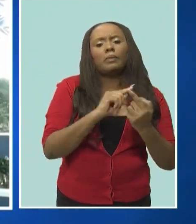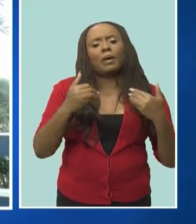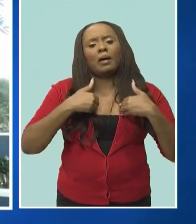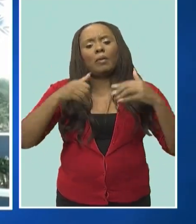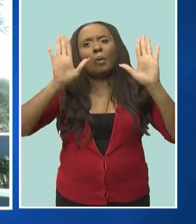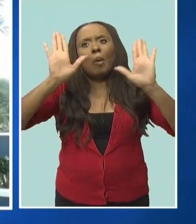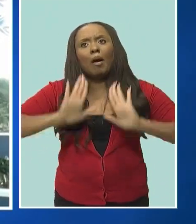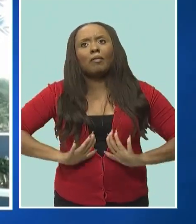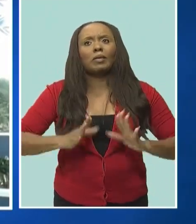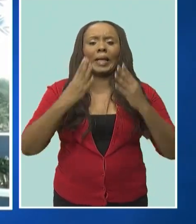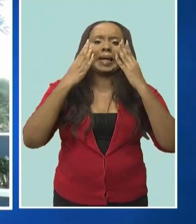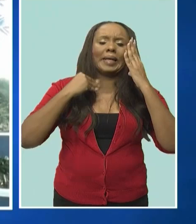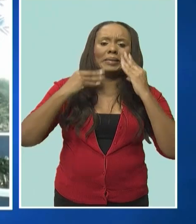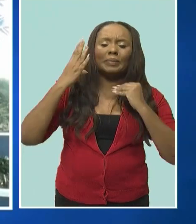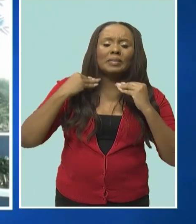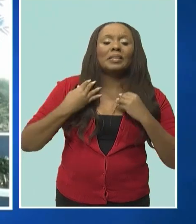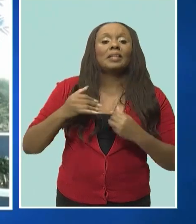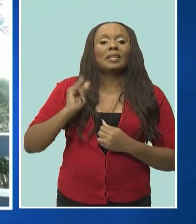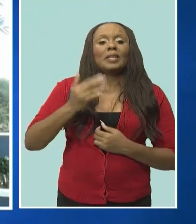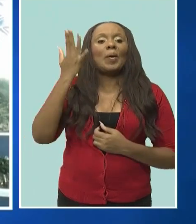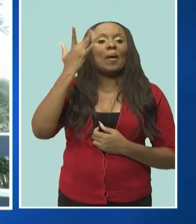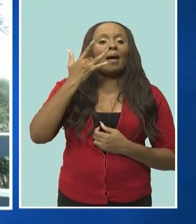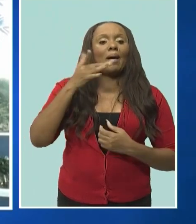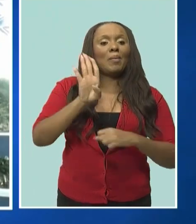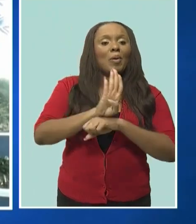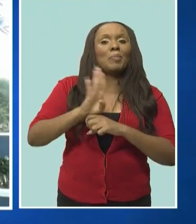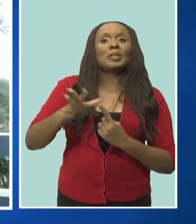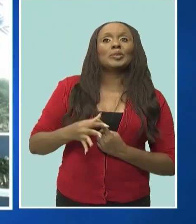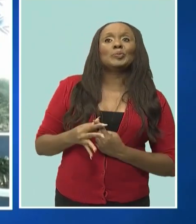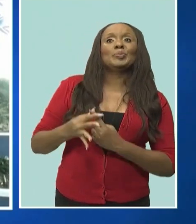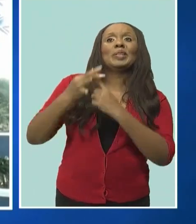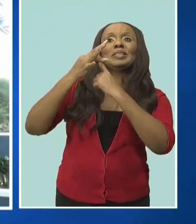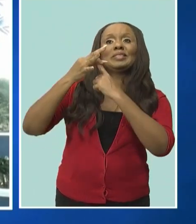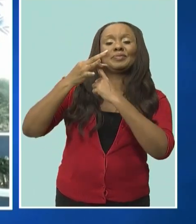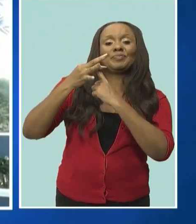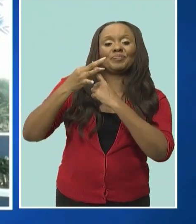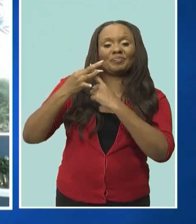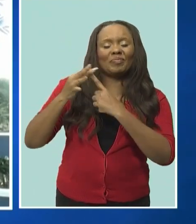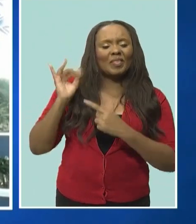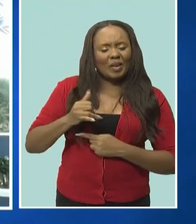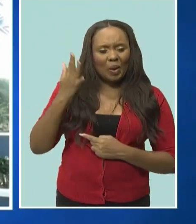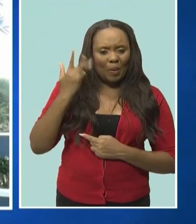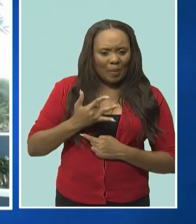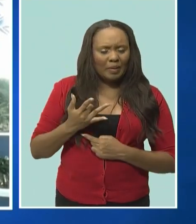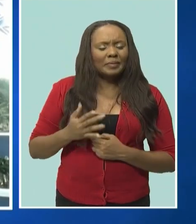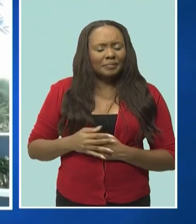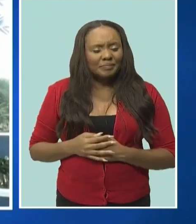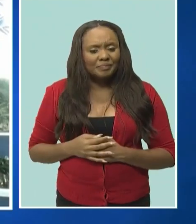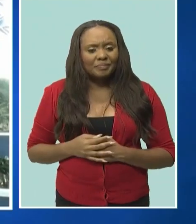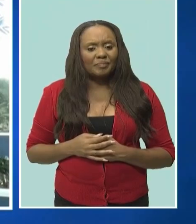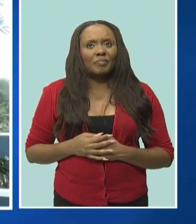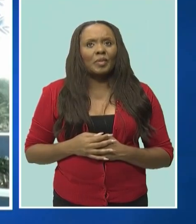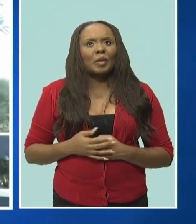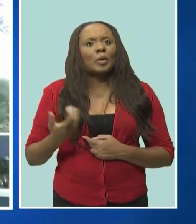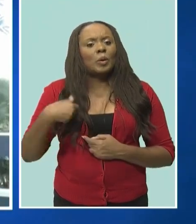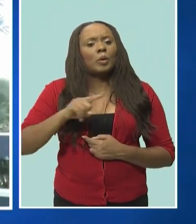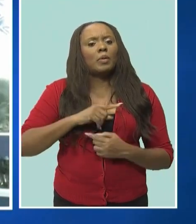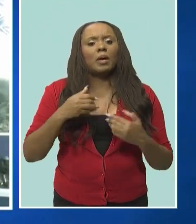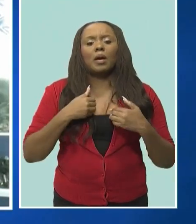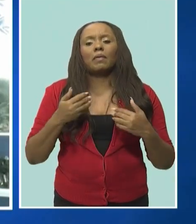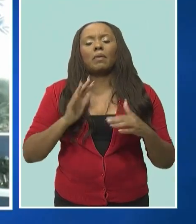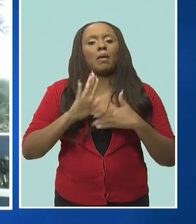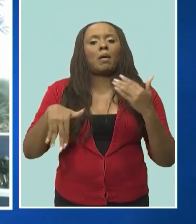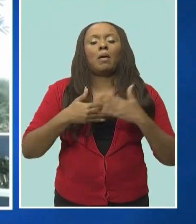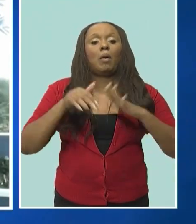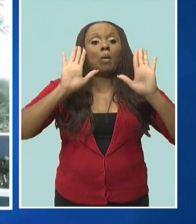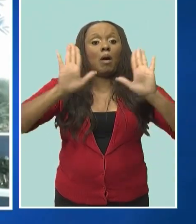again, that's something that sets Barbados apart from other competing destinations. We have all these experiences, but many